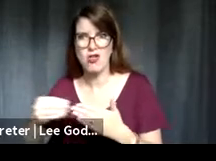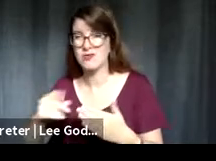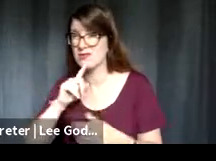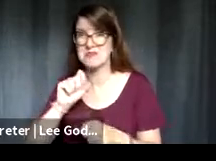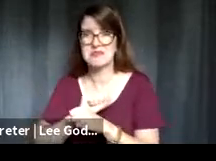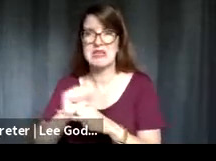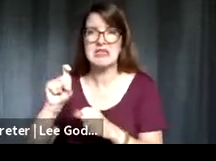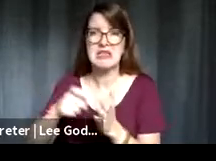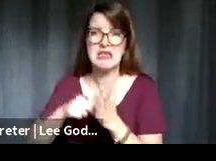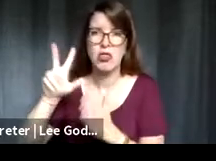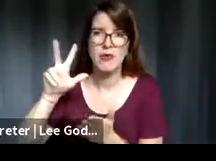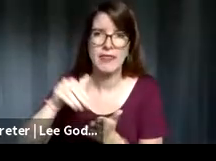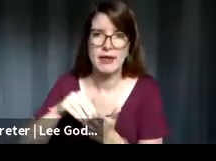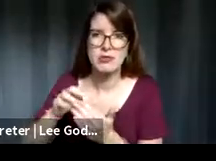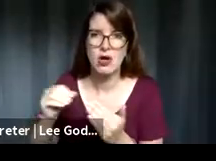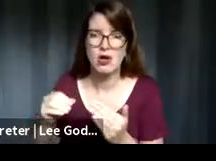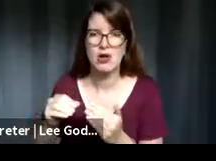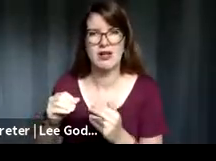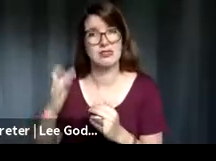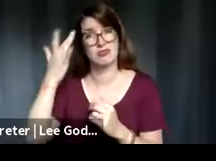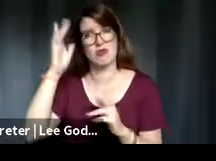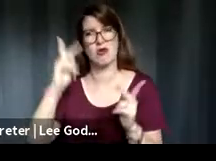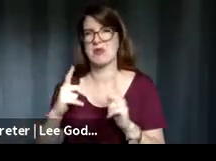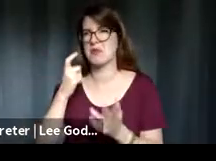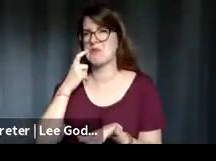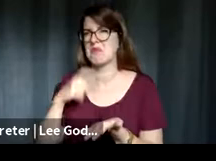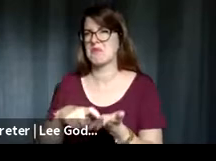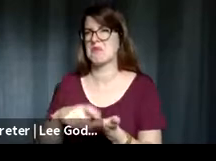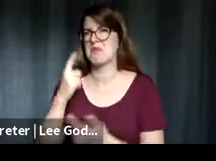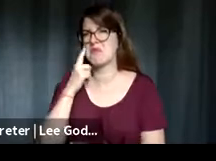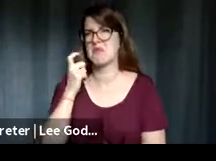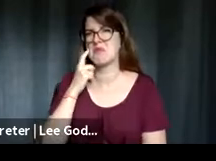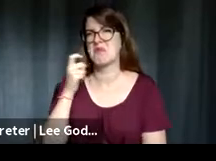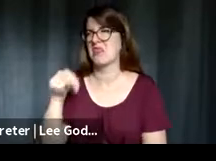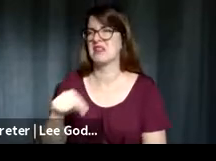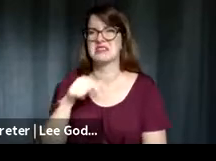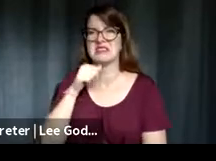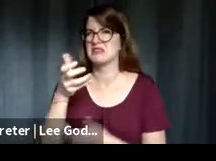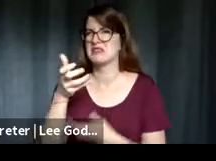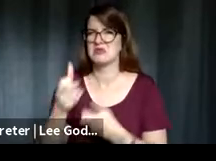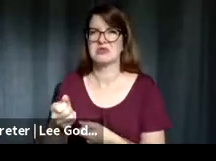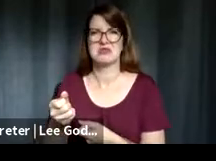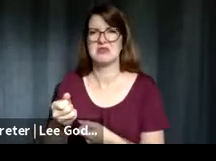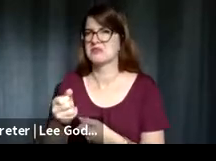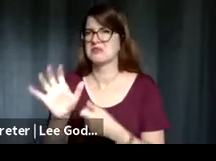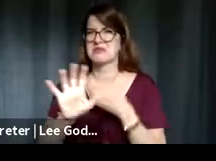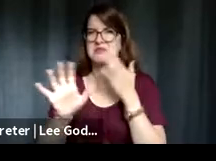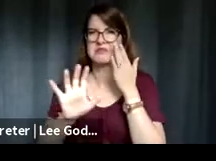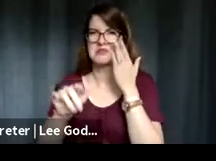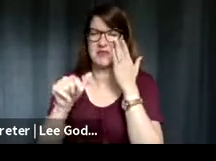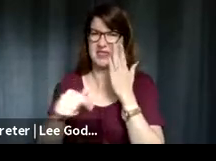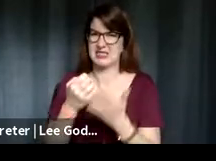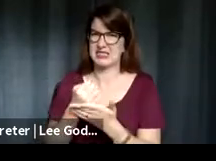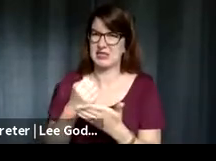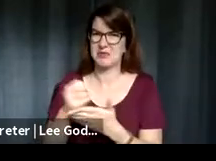goods. And smart people could smell it coming, right? They're like, this isn't trustworthy. This old economy